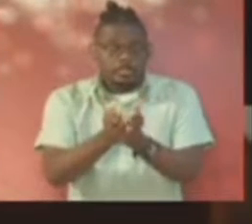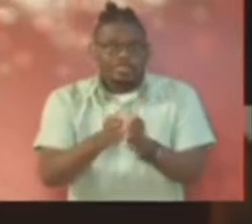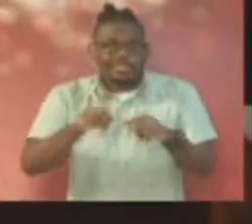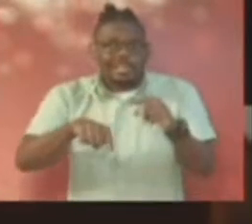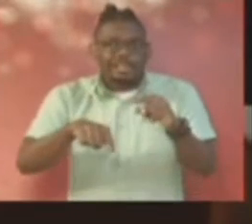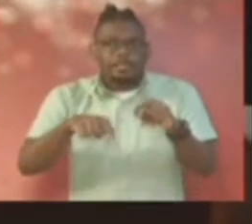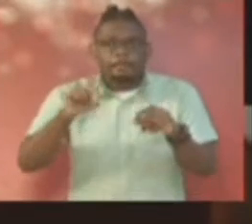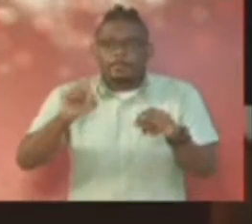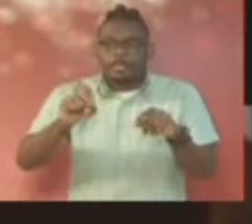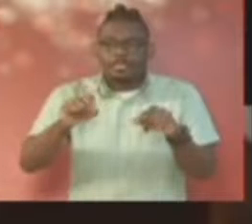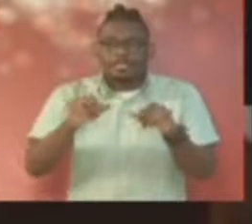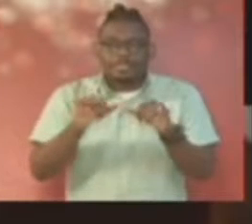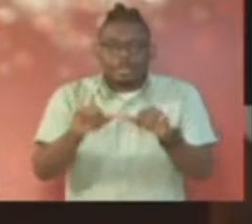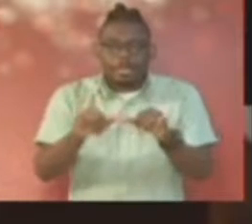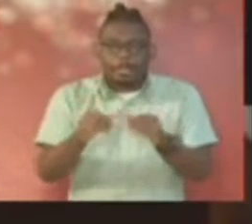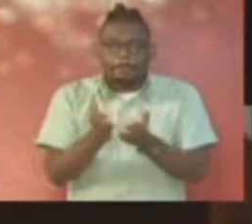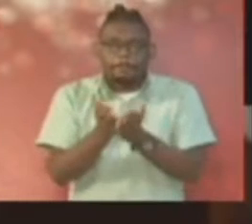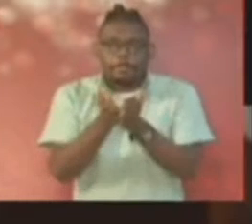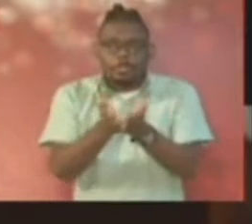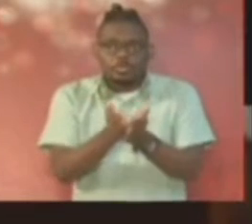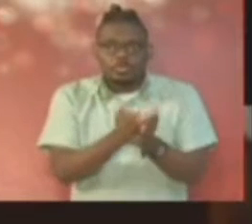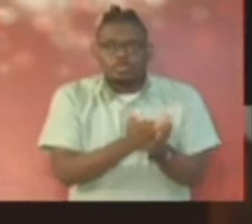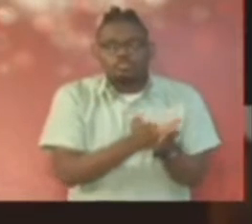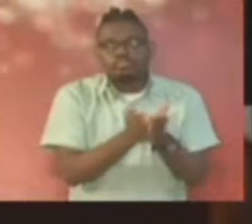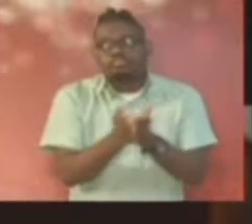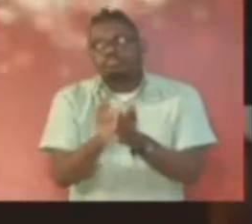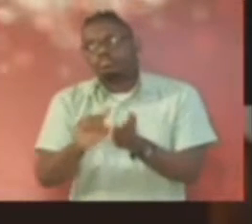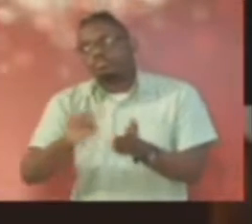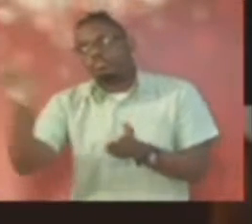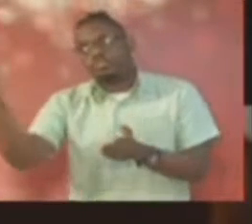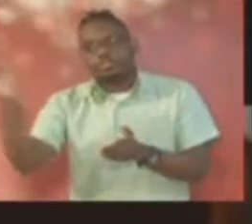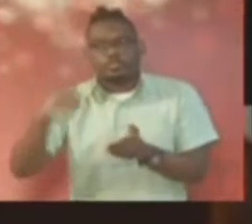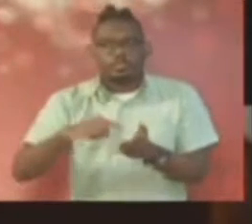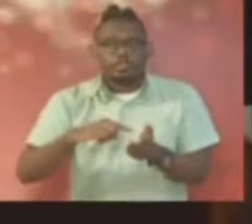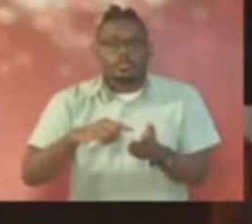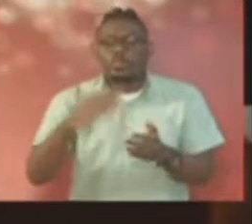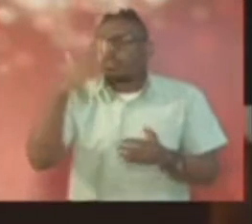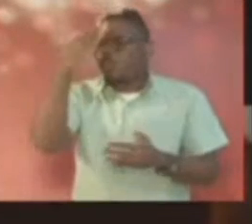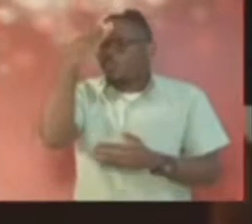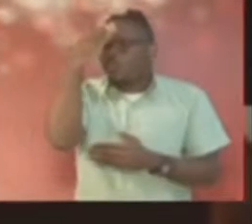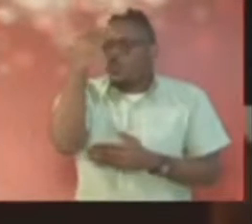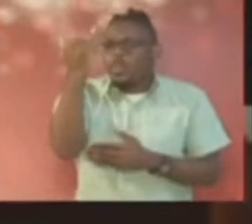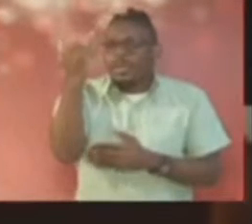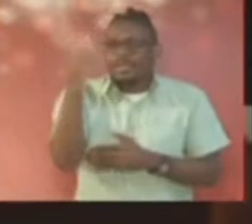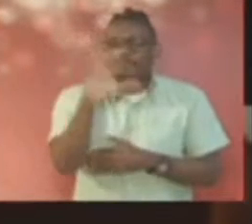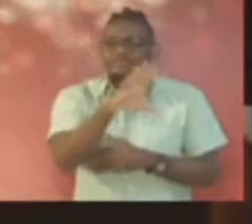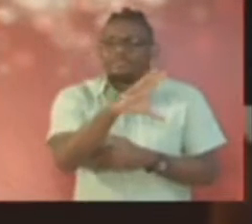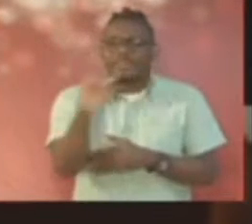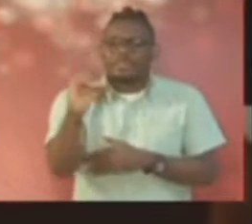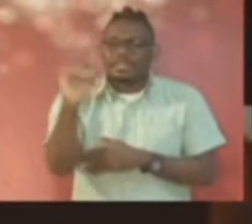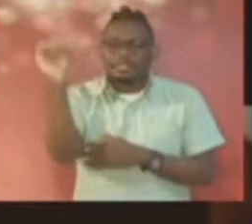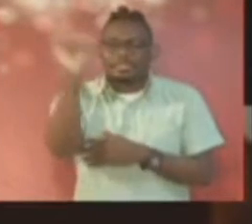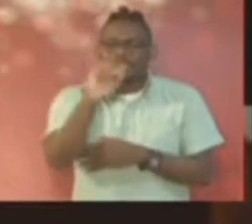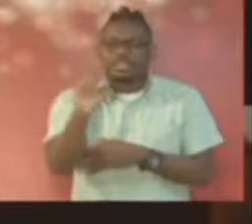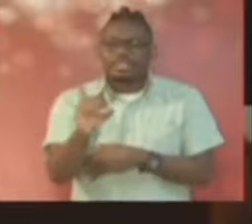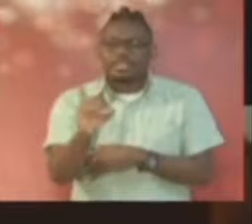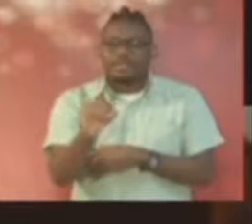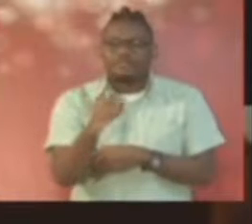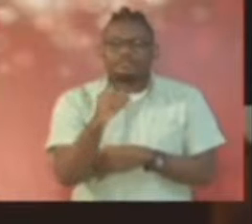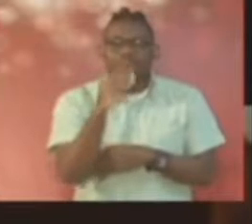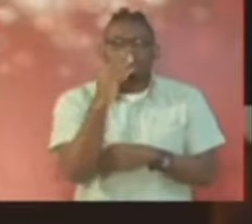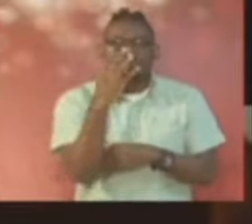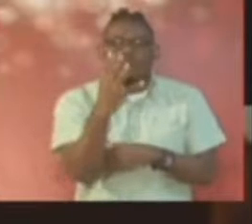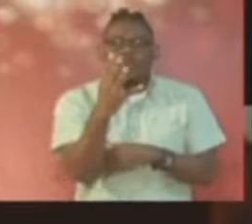put. What, therefore, is the rationale for that 50%, 4 hours together,